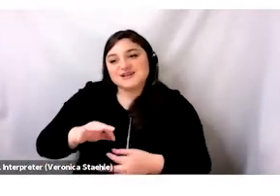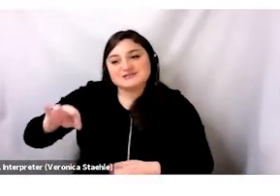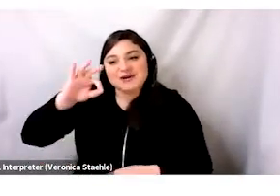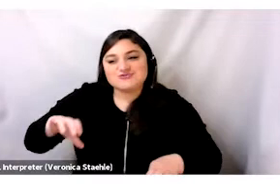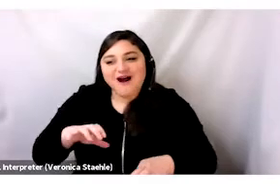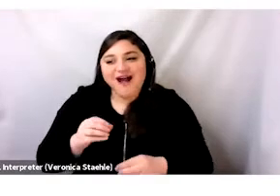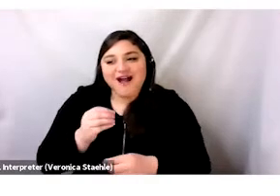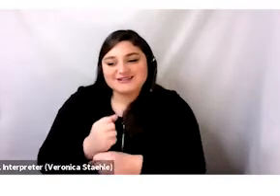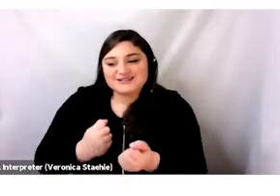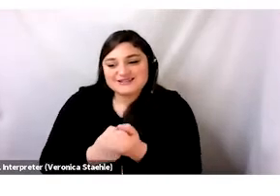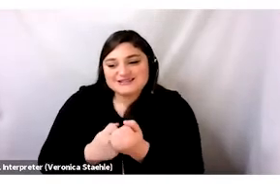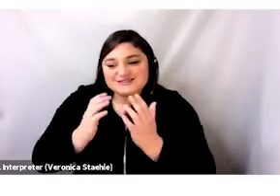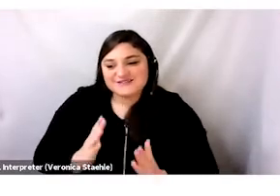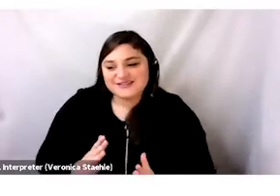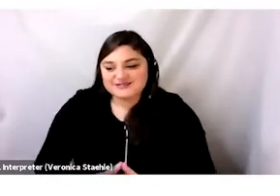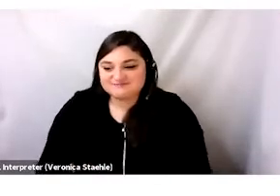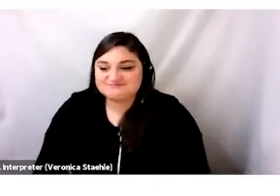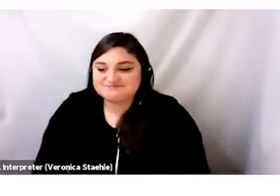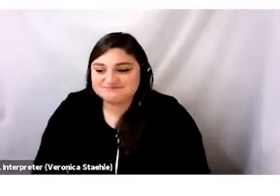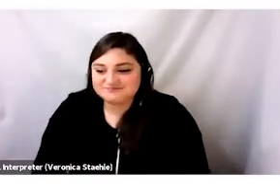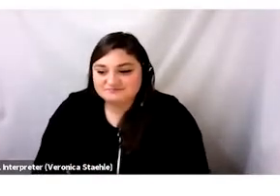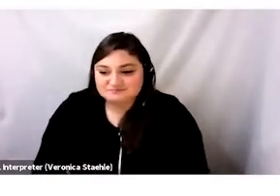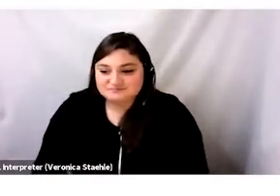So, let's see if I can